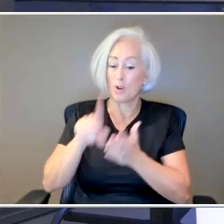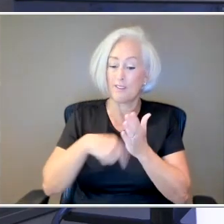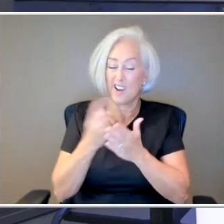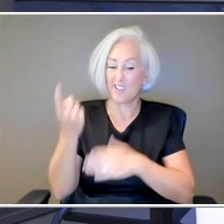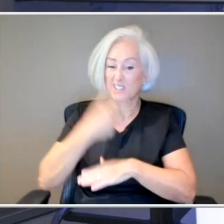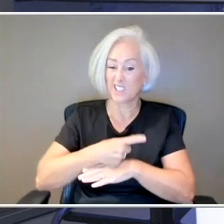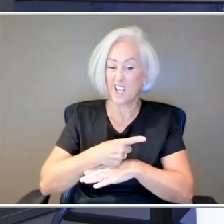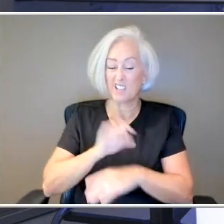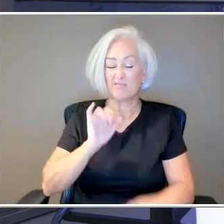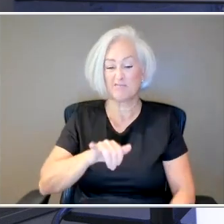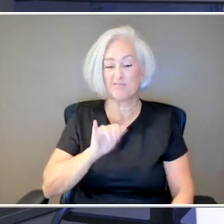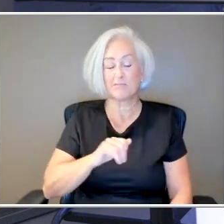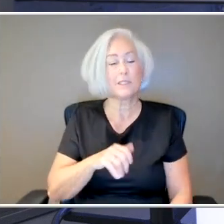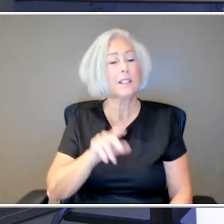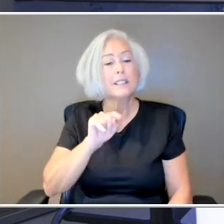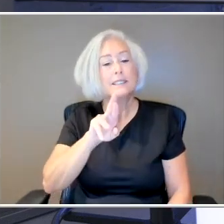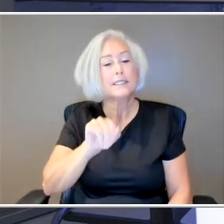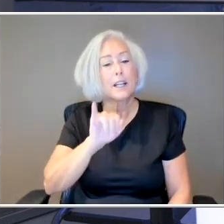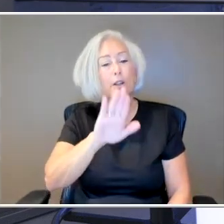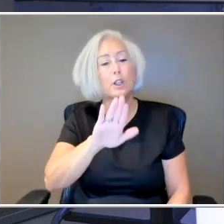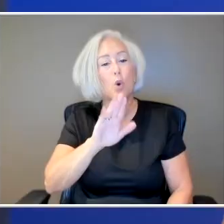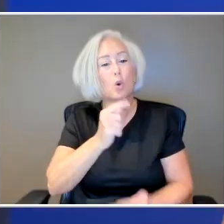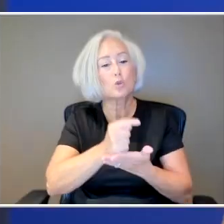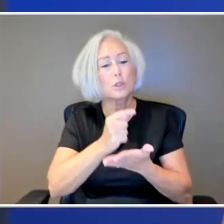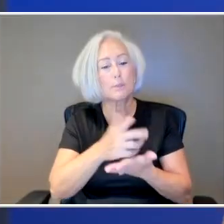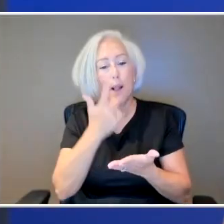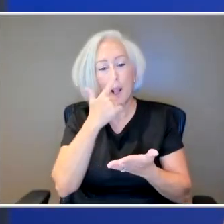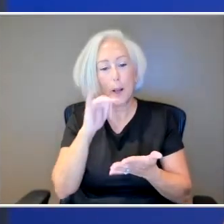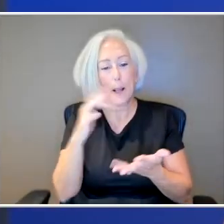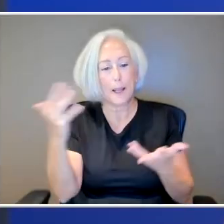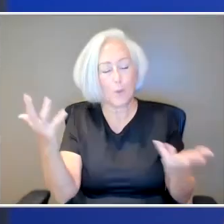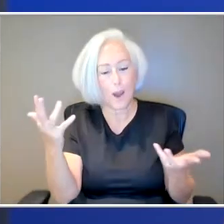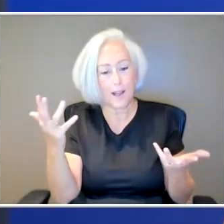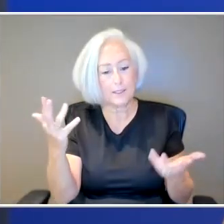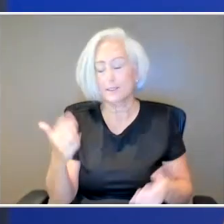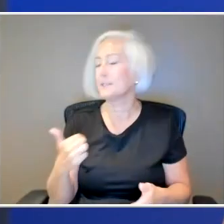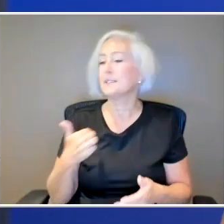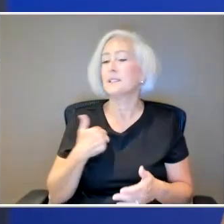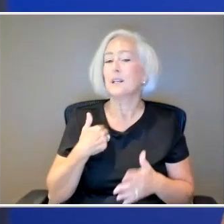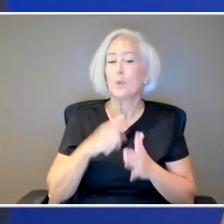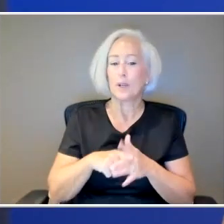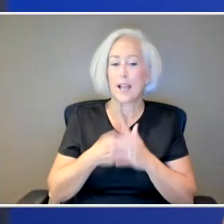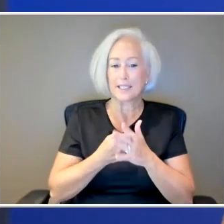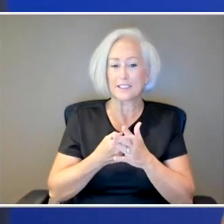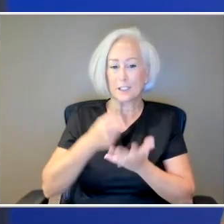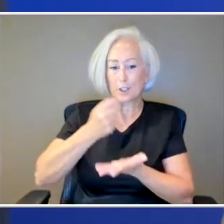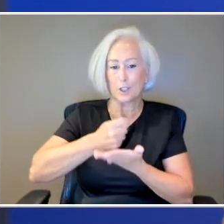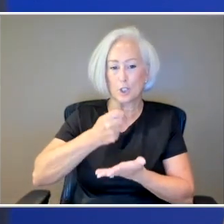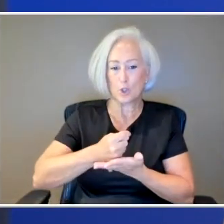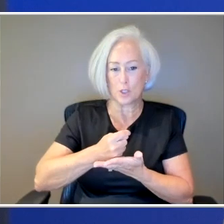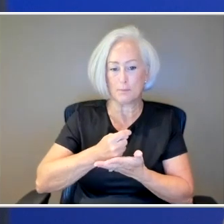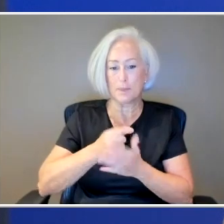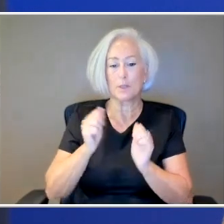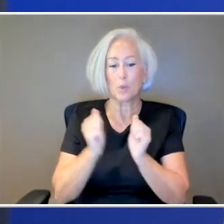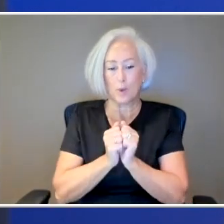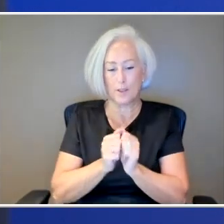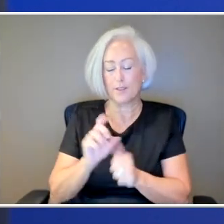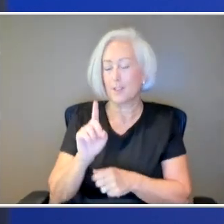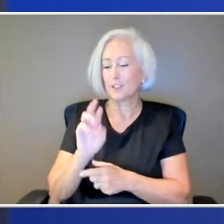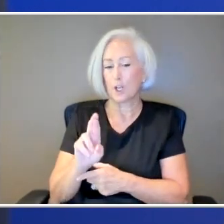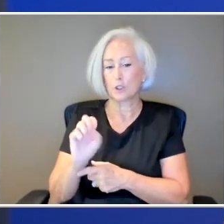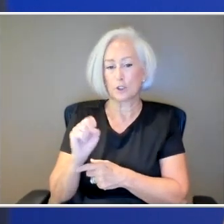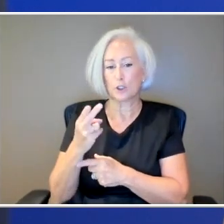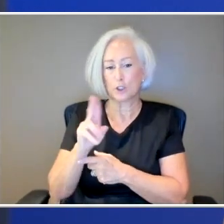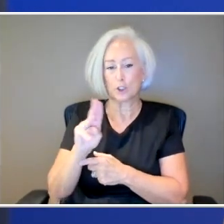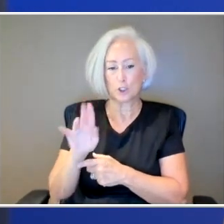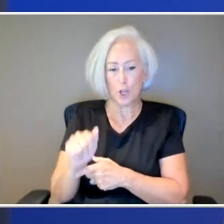like today? Well, when I started my treatment, it was with Dr. Sharma and her team. They've